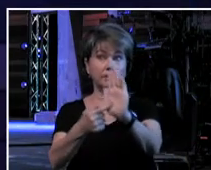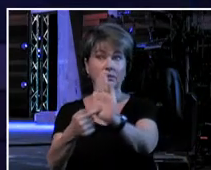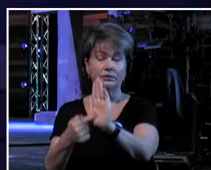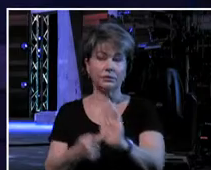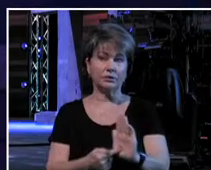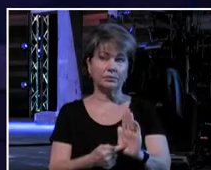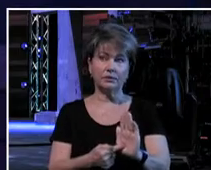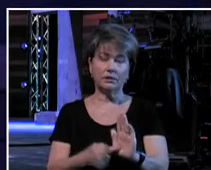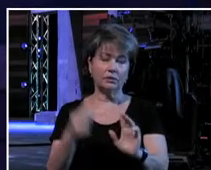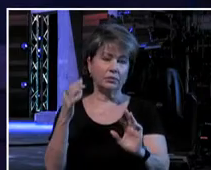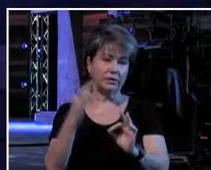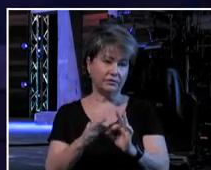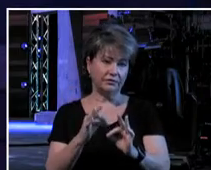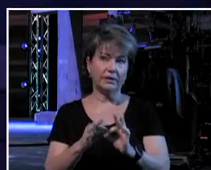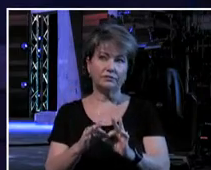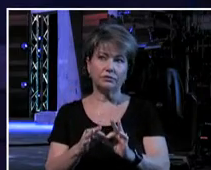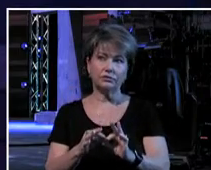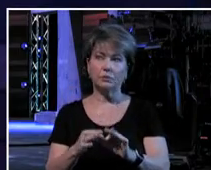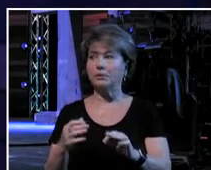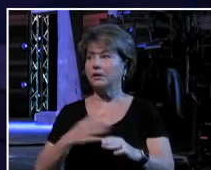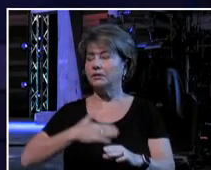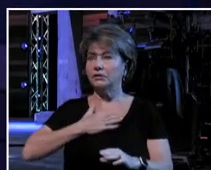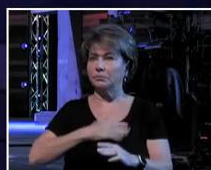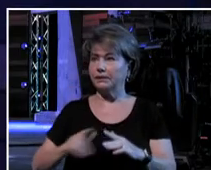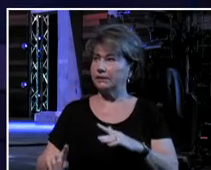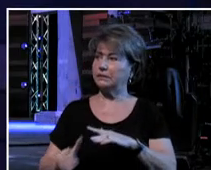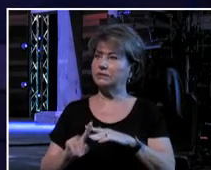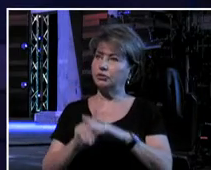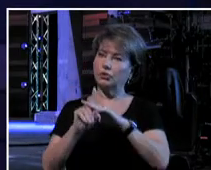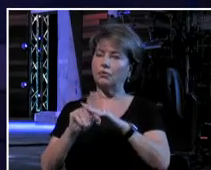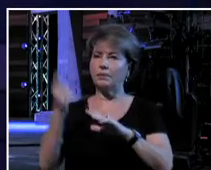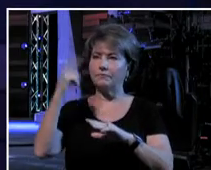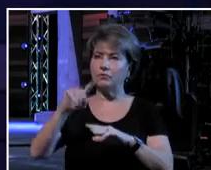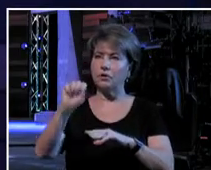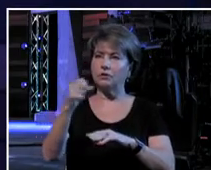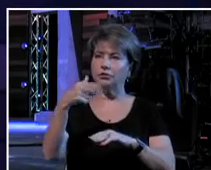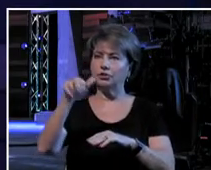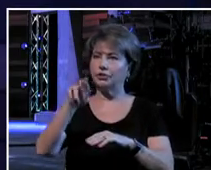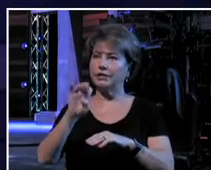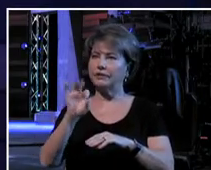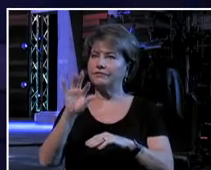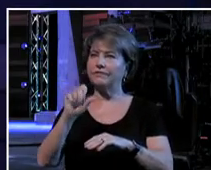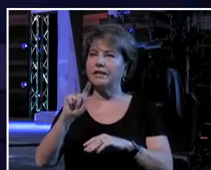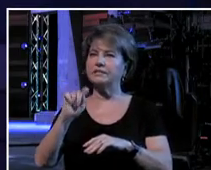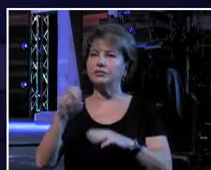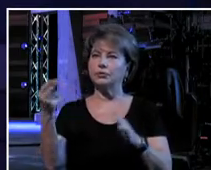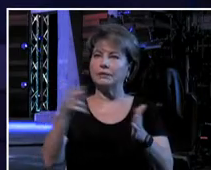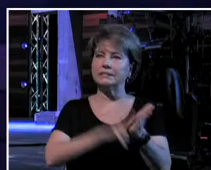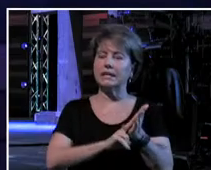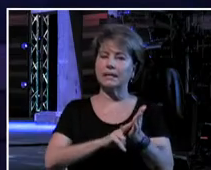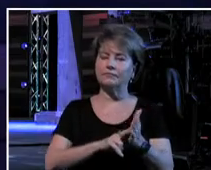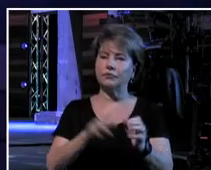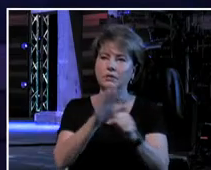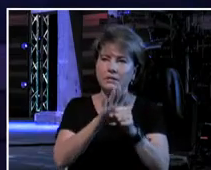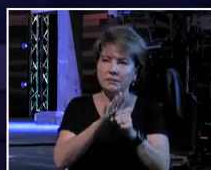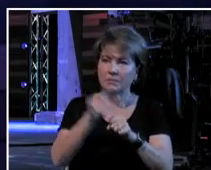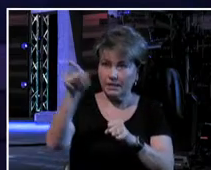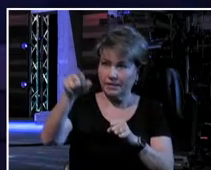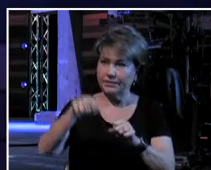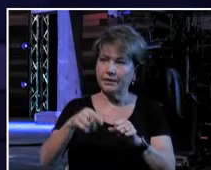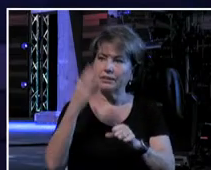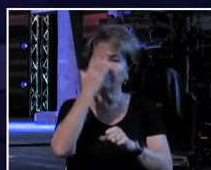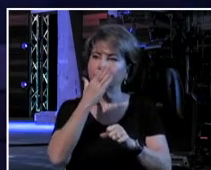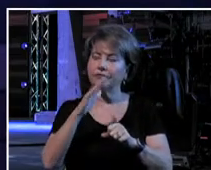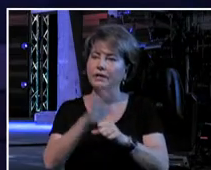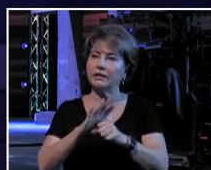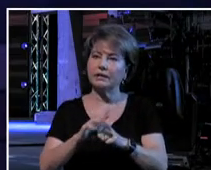to show up for ShareFest. And you can go out in the atrium, you can sign up for a spot. And I gotta tell you, if I can